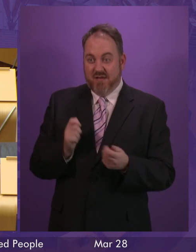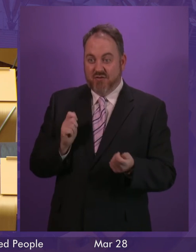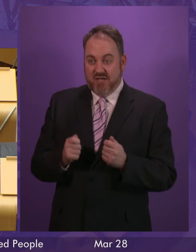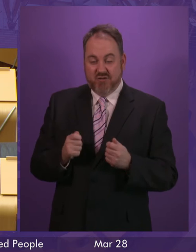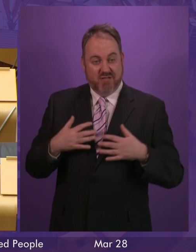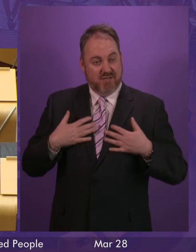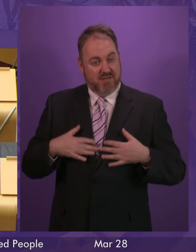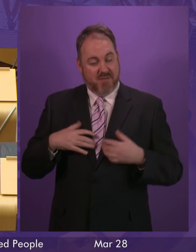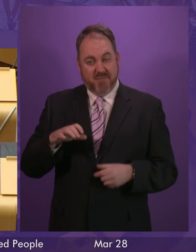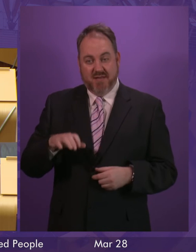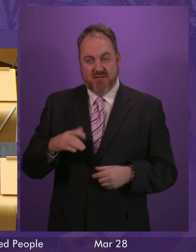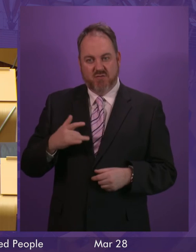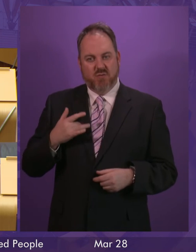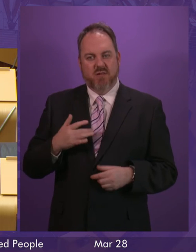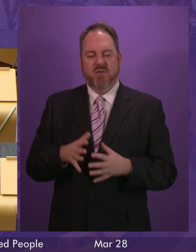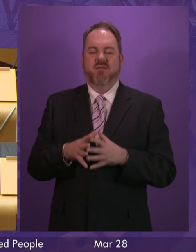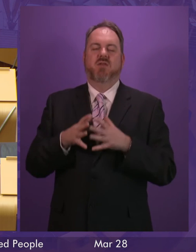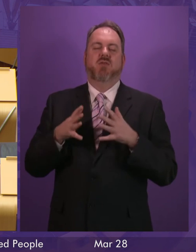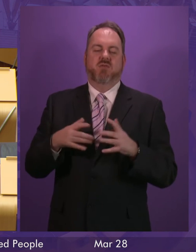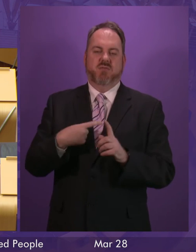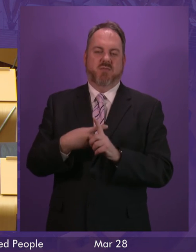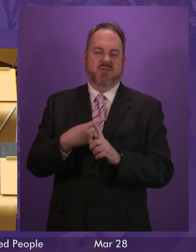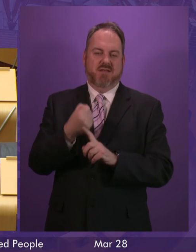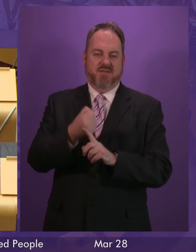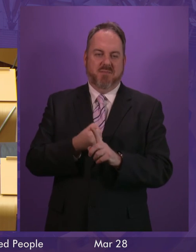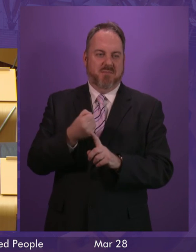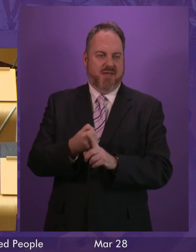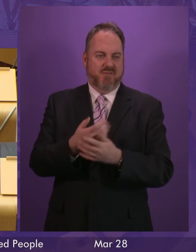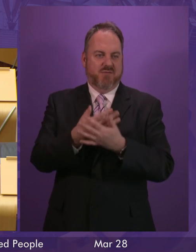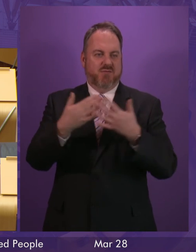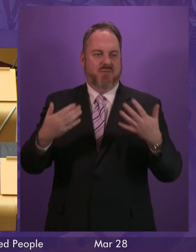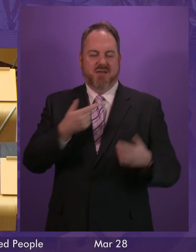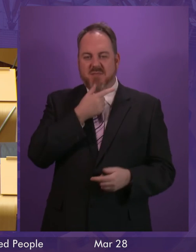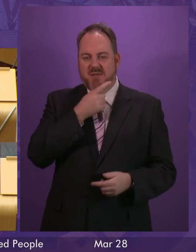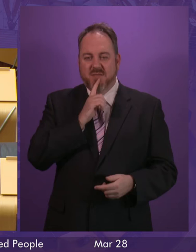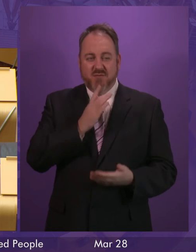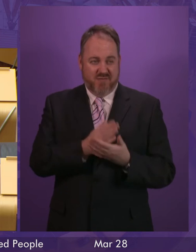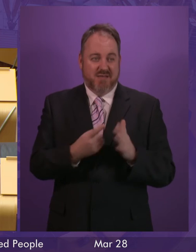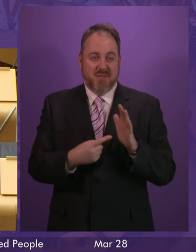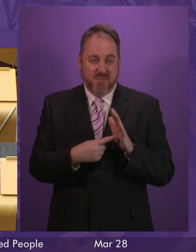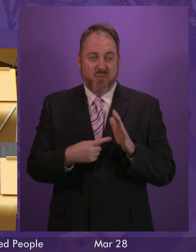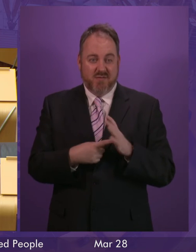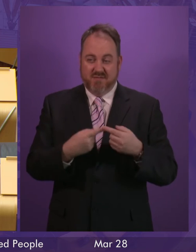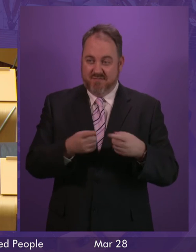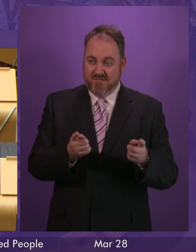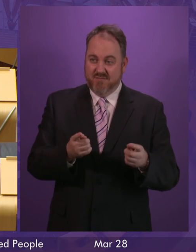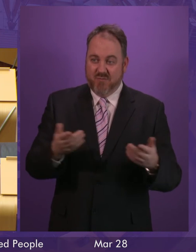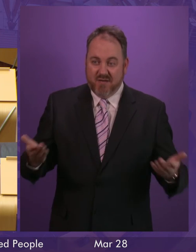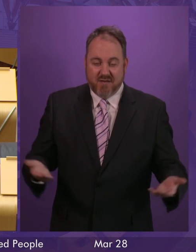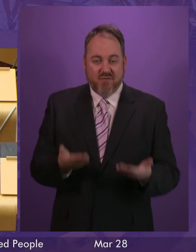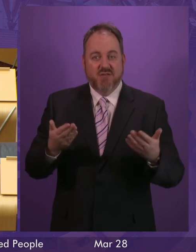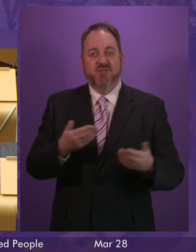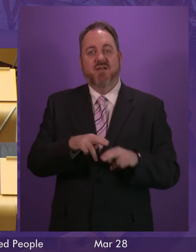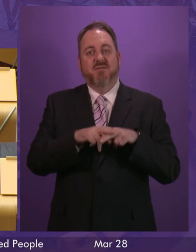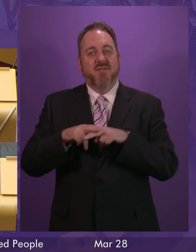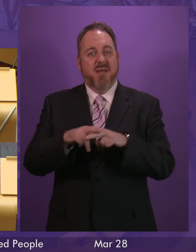massive, a Changing Places toilet, in their lives. And it's important for all the family to be able to join in living life to the full. And not